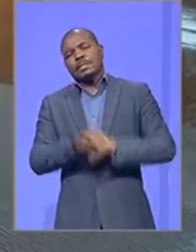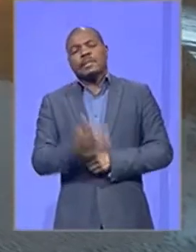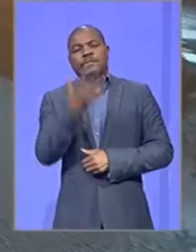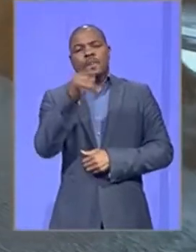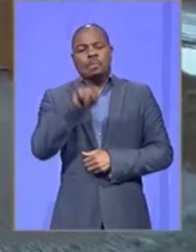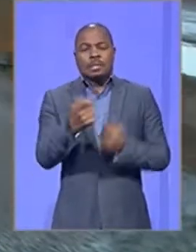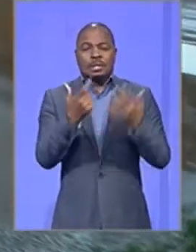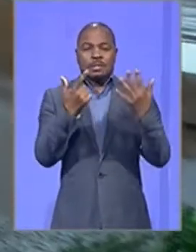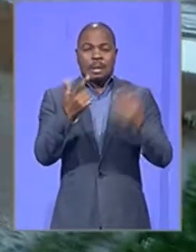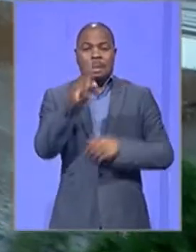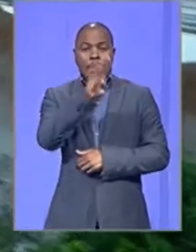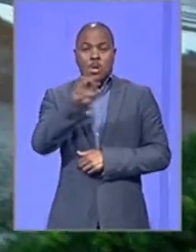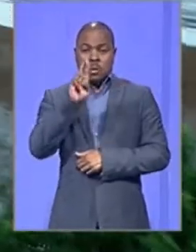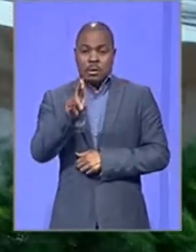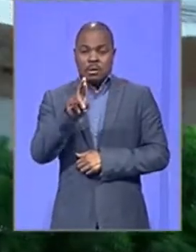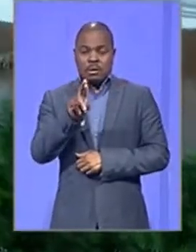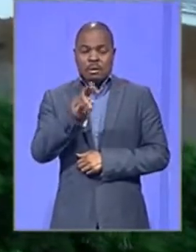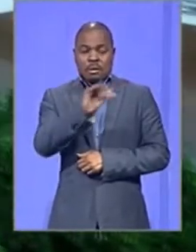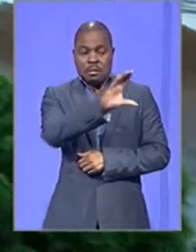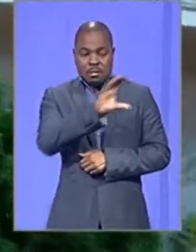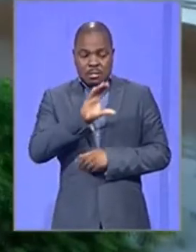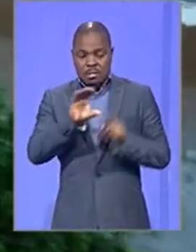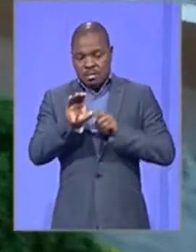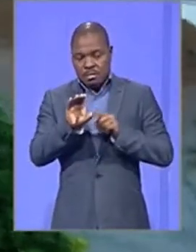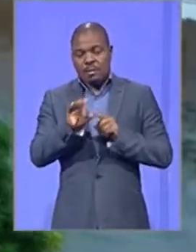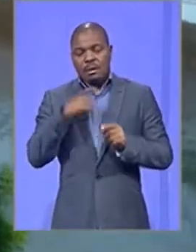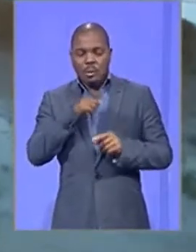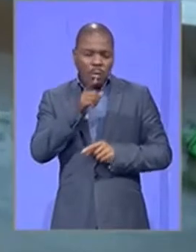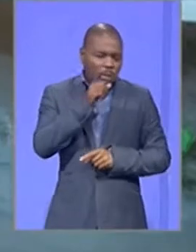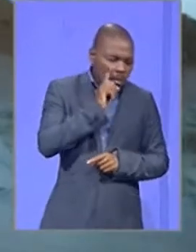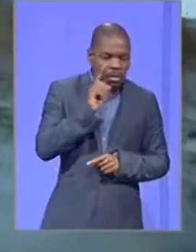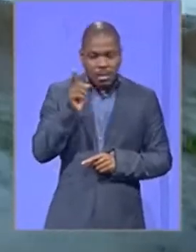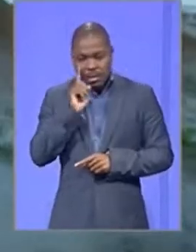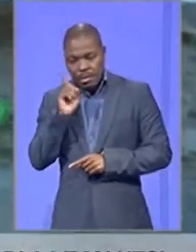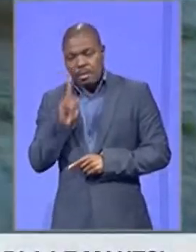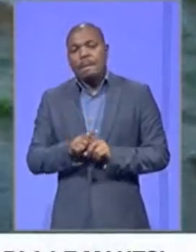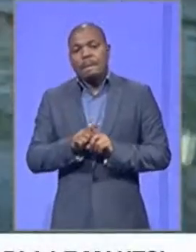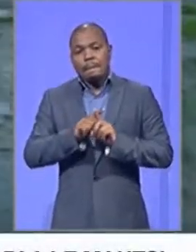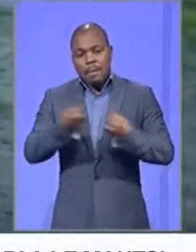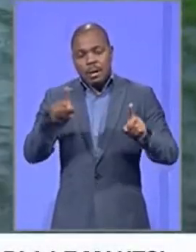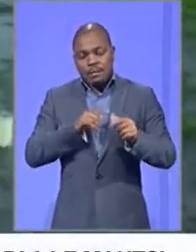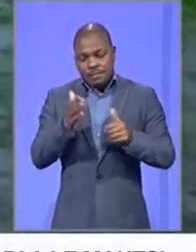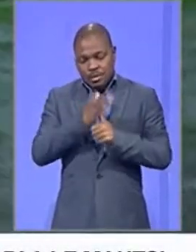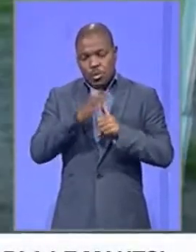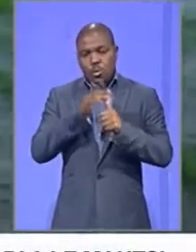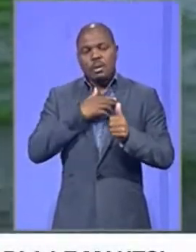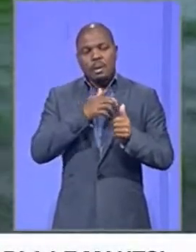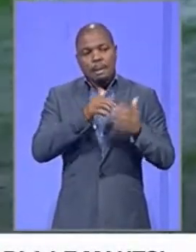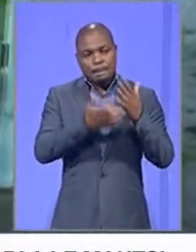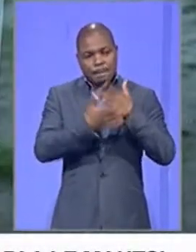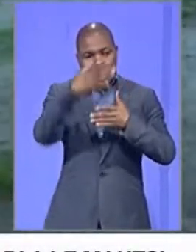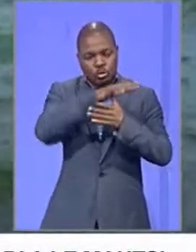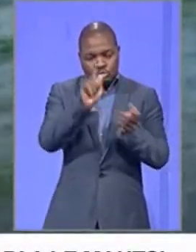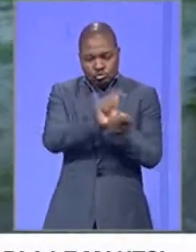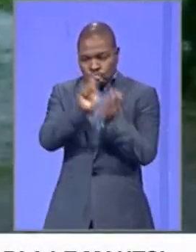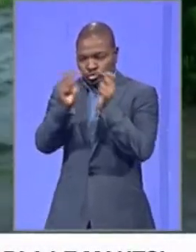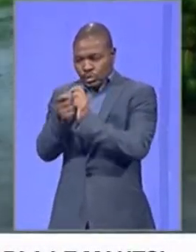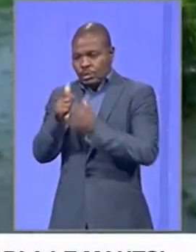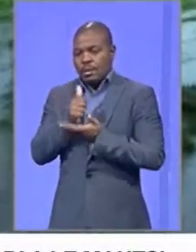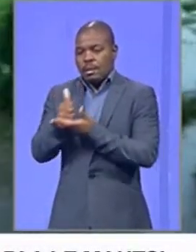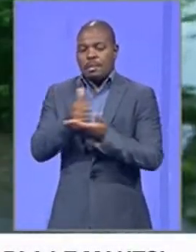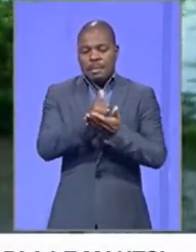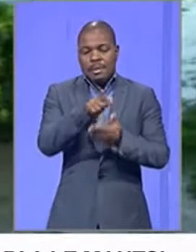5.7 billion that they've given us. We will verify that, but on our part, we will reprioritize to assist them because they don't